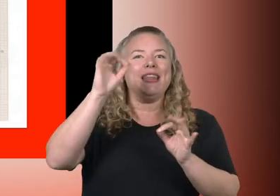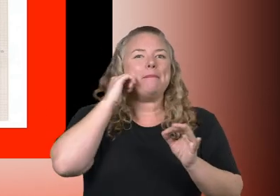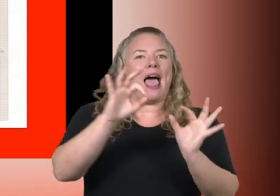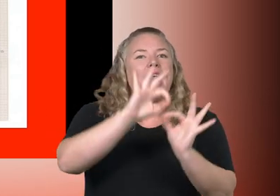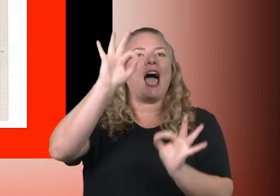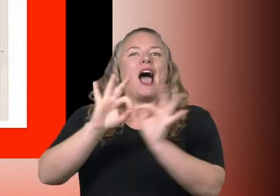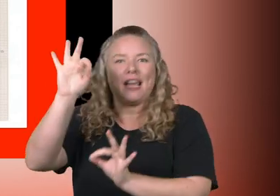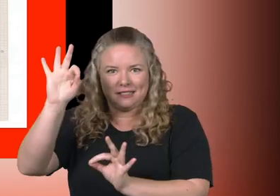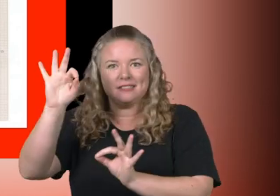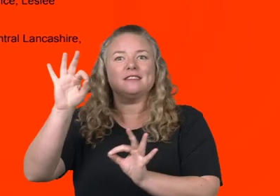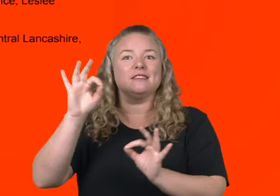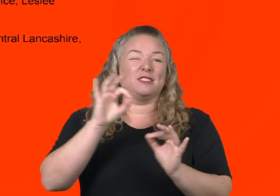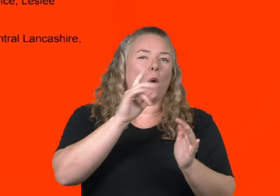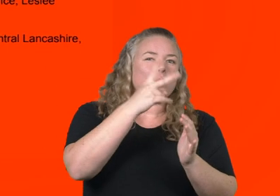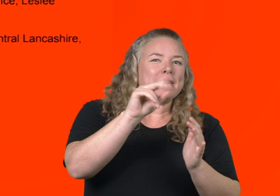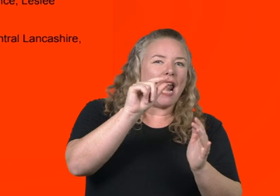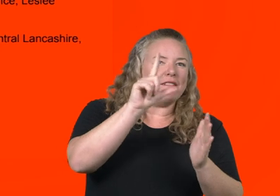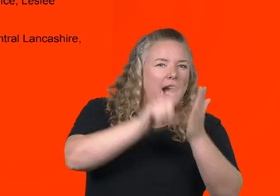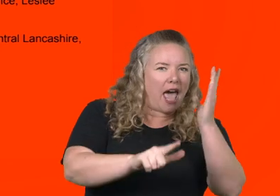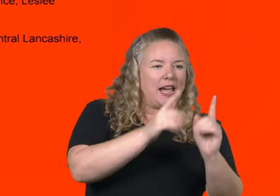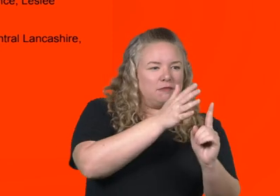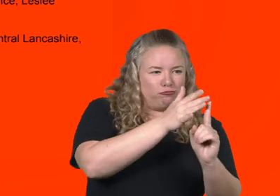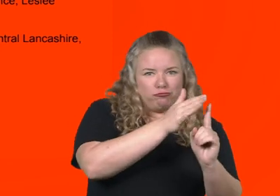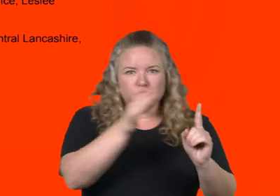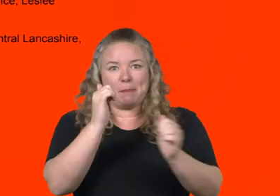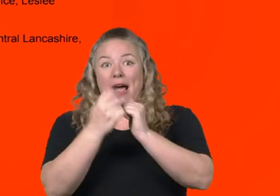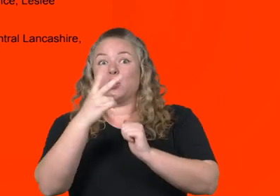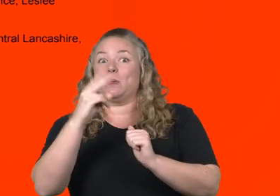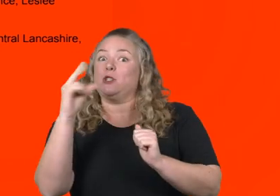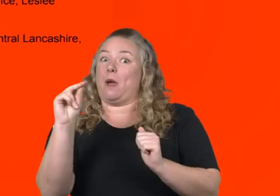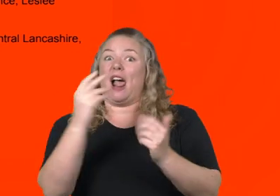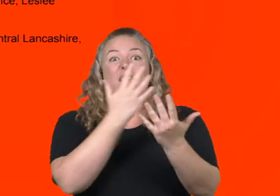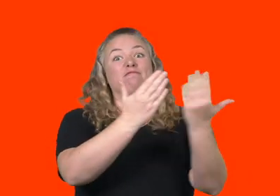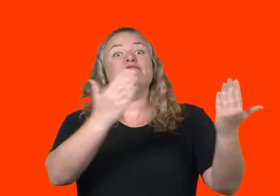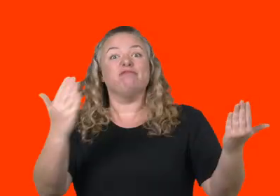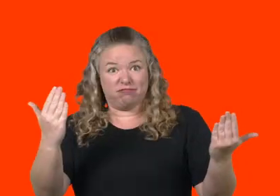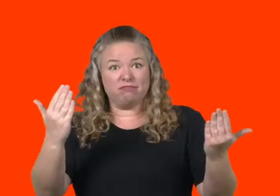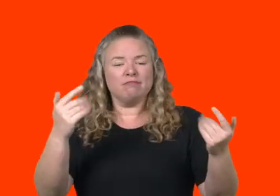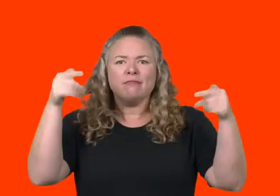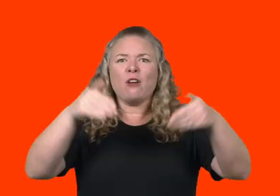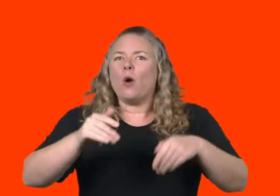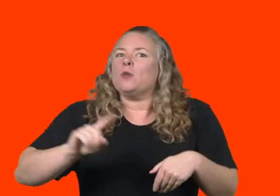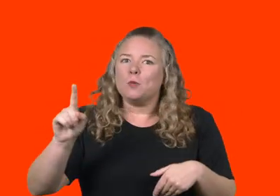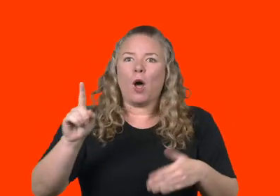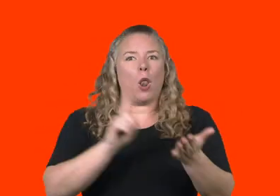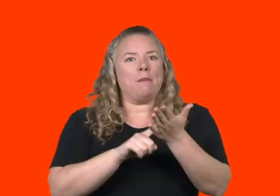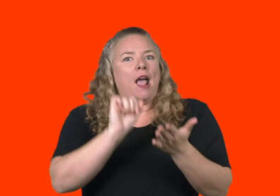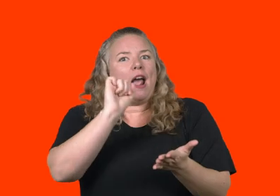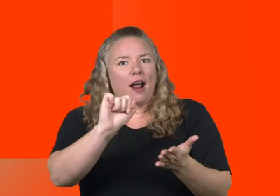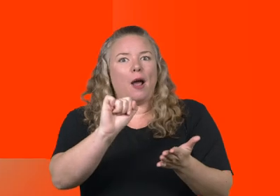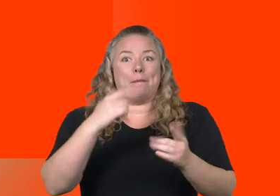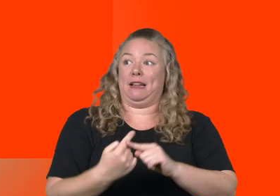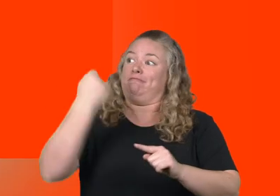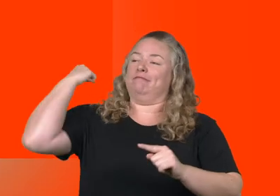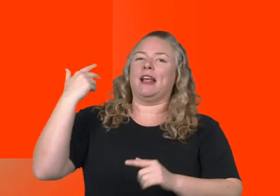March 2012. And that show re-examined Labena Himid's curatorial work from the